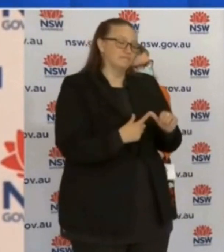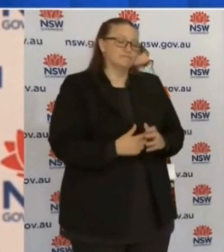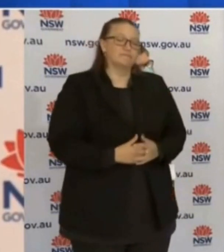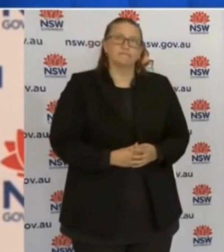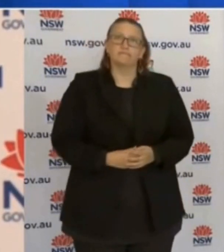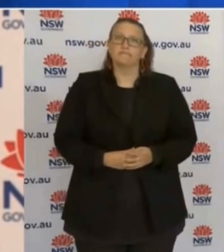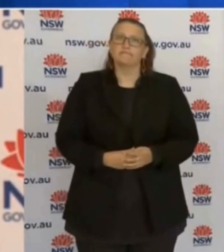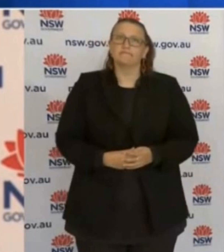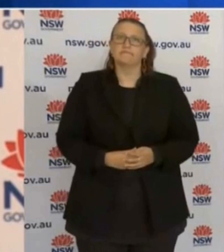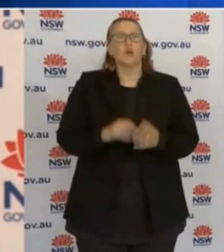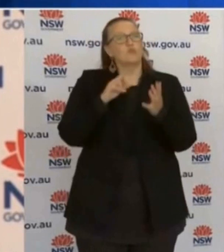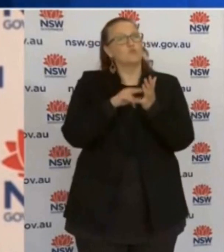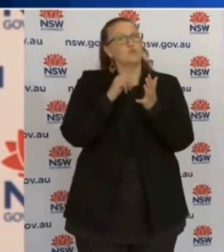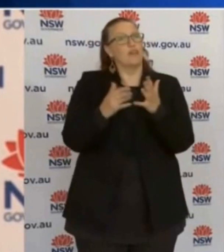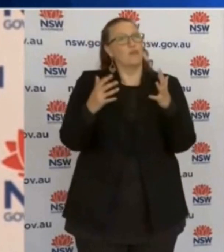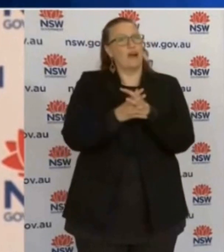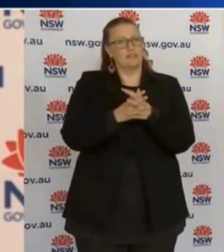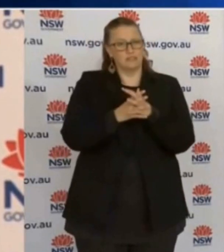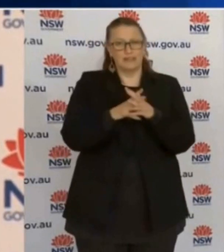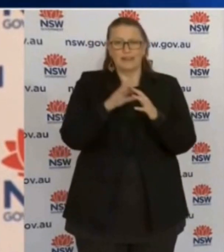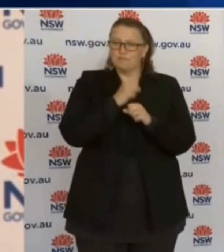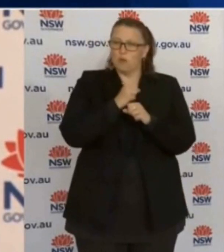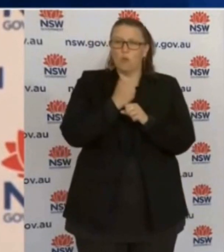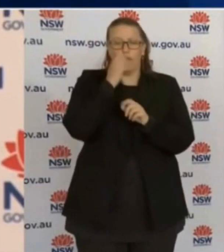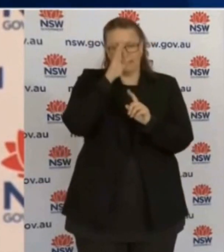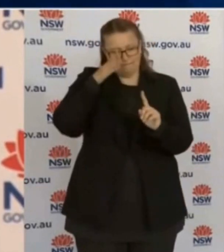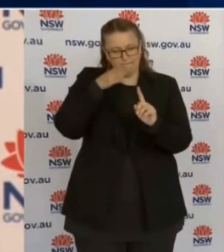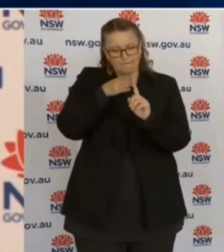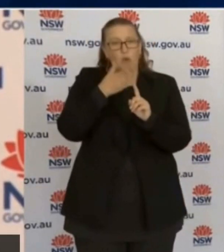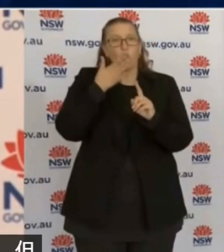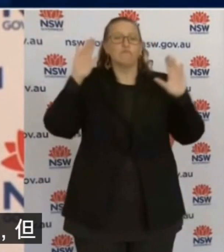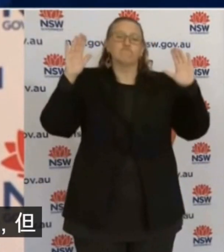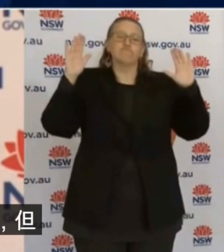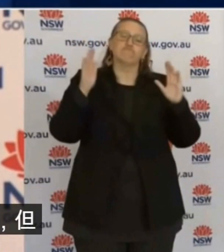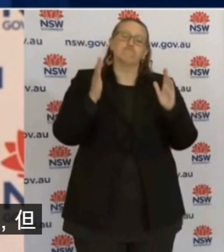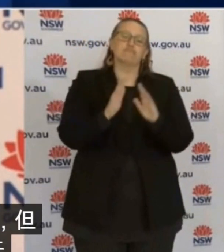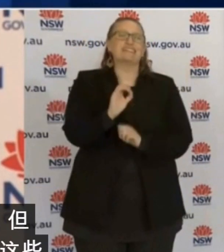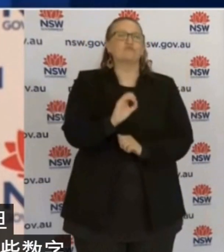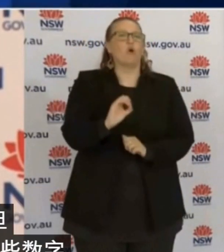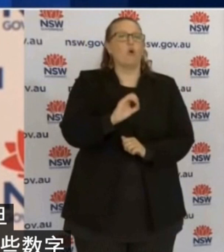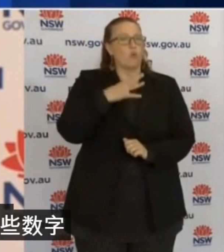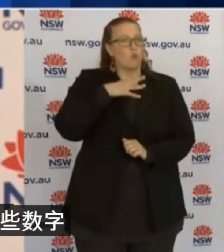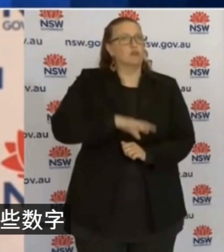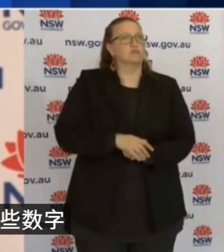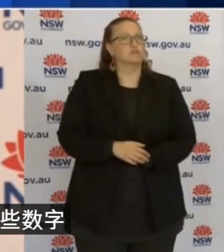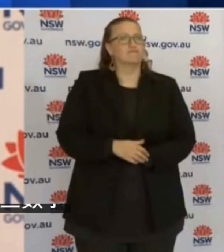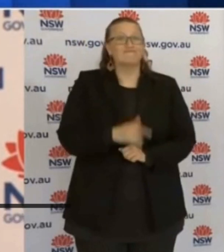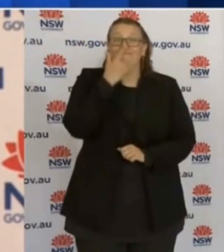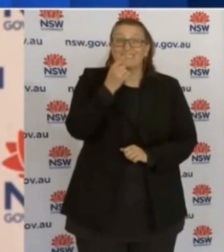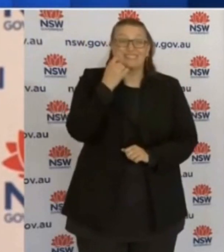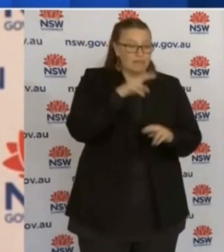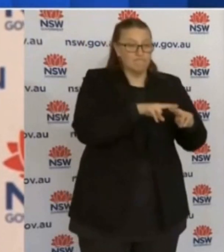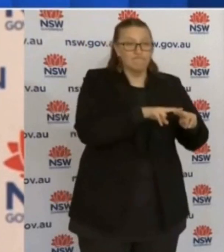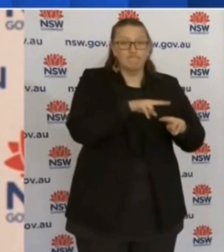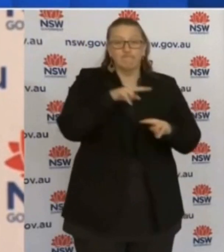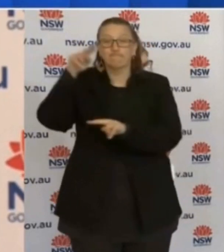strategy is to get to as close to 0 as we can to those cases infectious in the community, but regrettably we've seen those numbers increase in the